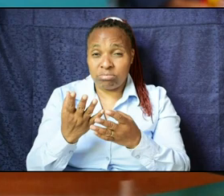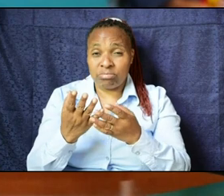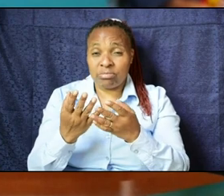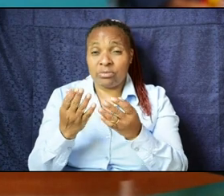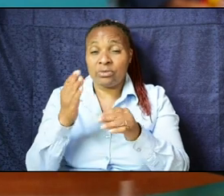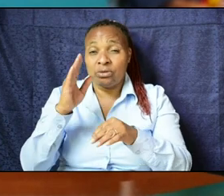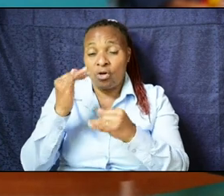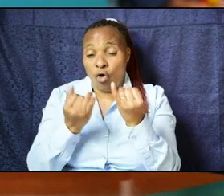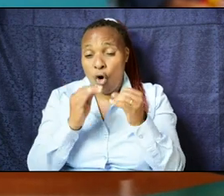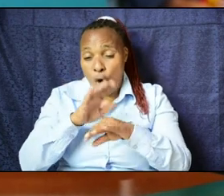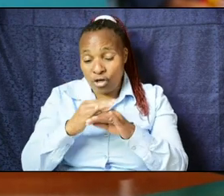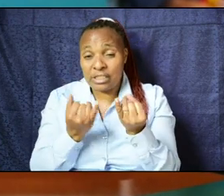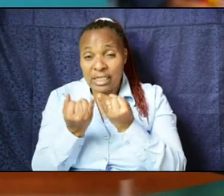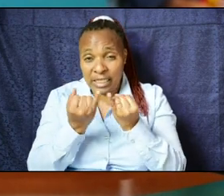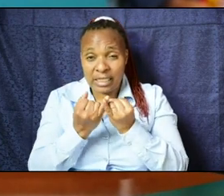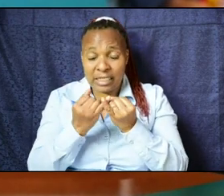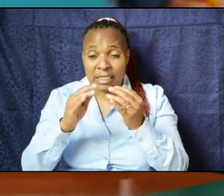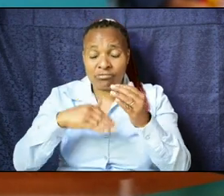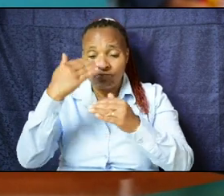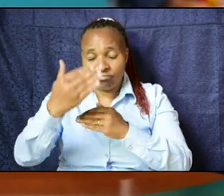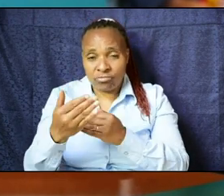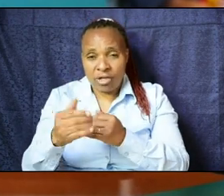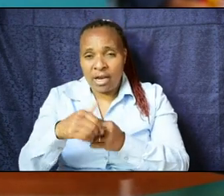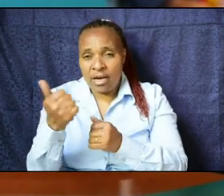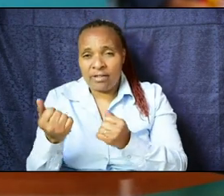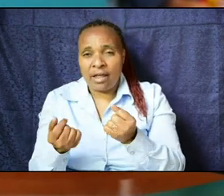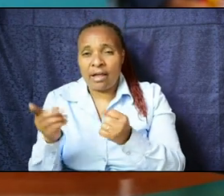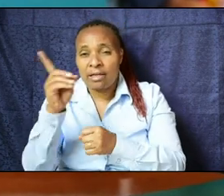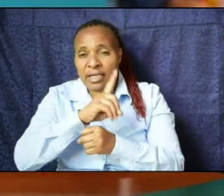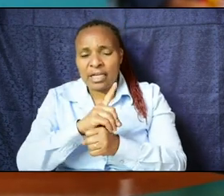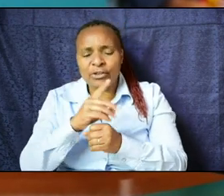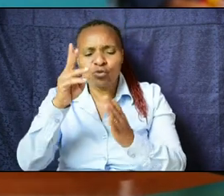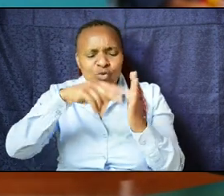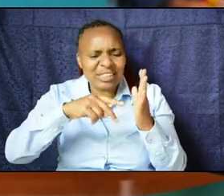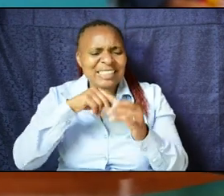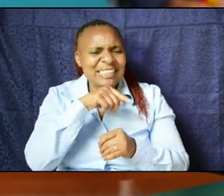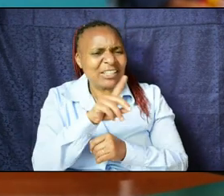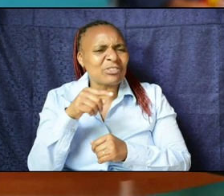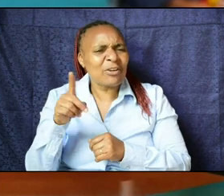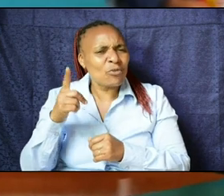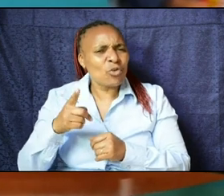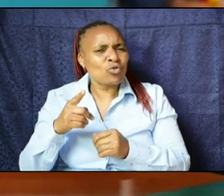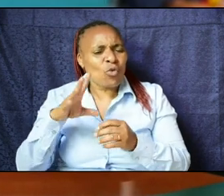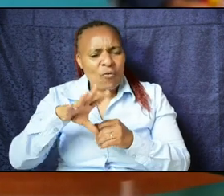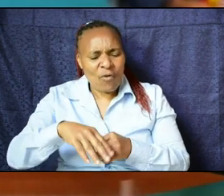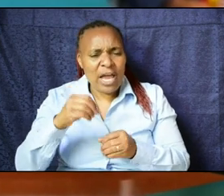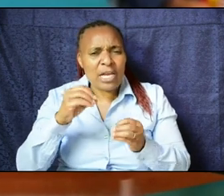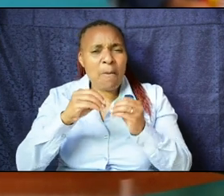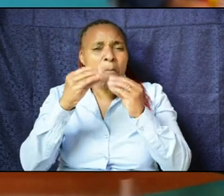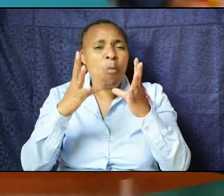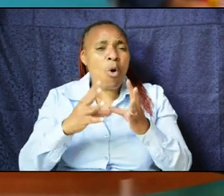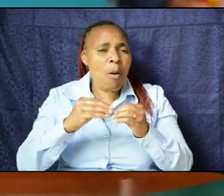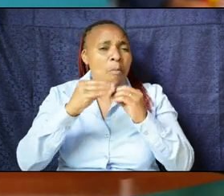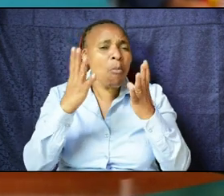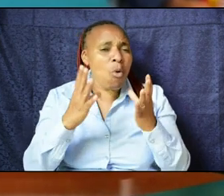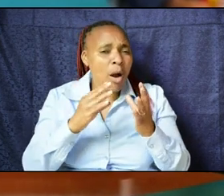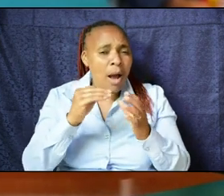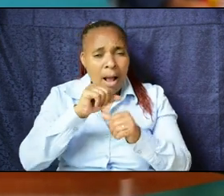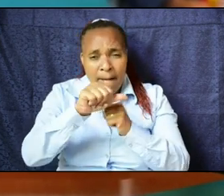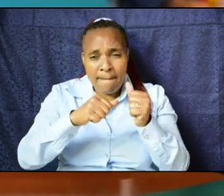day, and he began to read the Bible for himself to find out more and more about